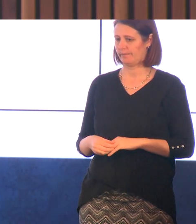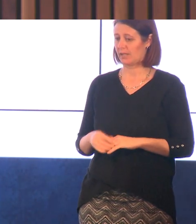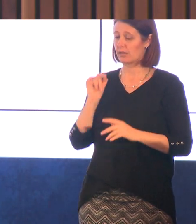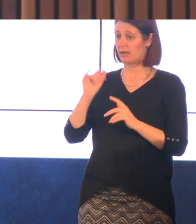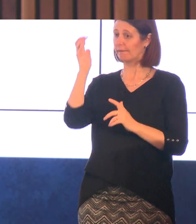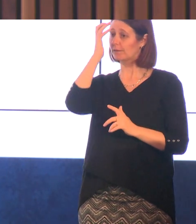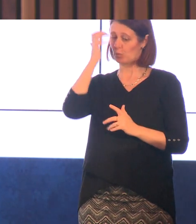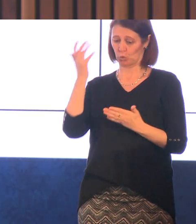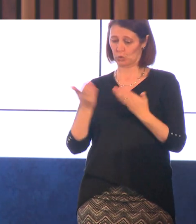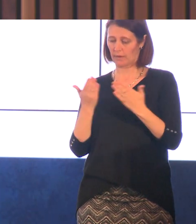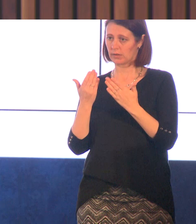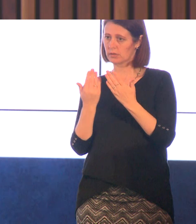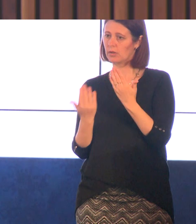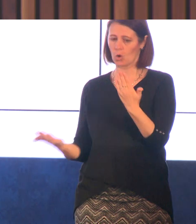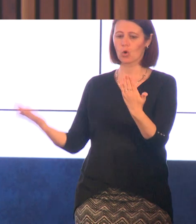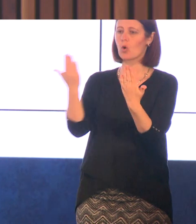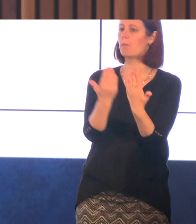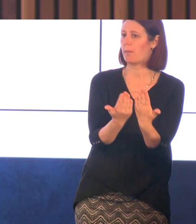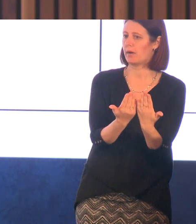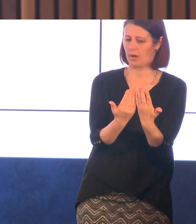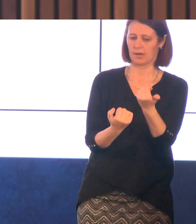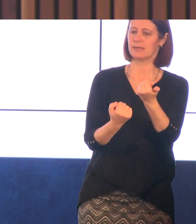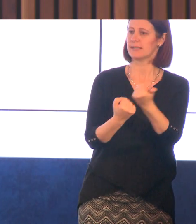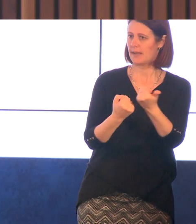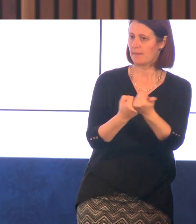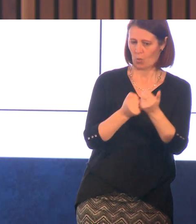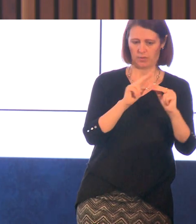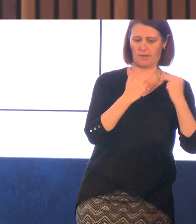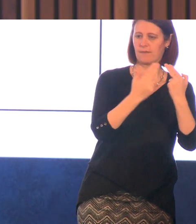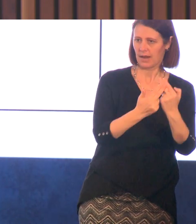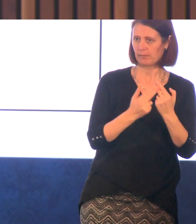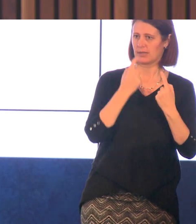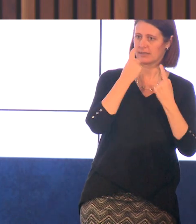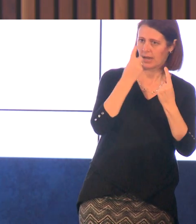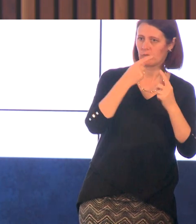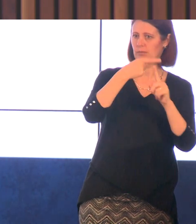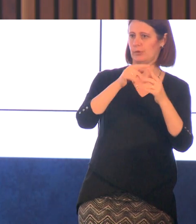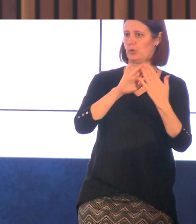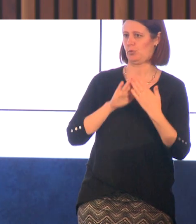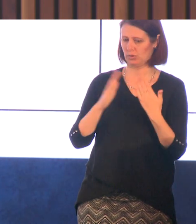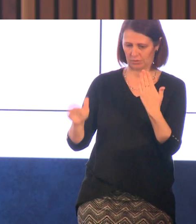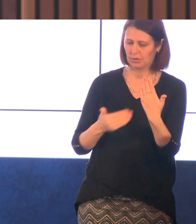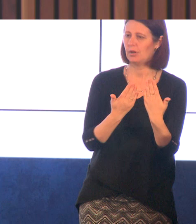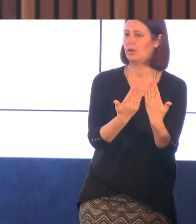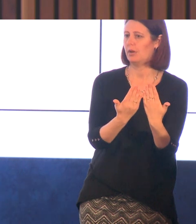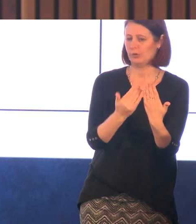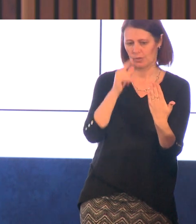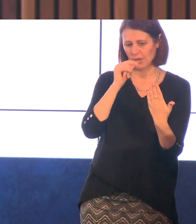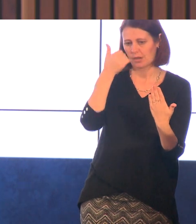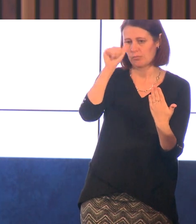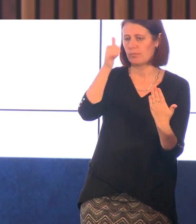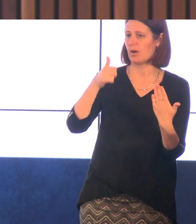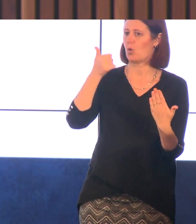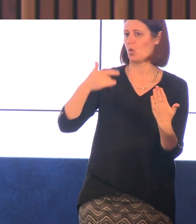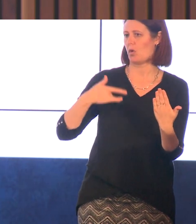formal services complement and support the efforts of families, carers and communities in achieving a good